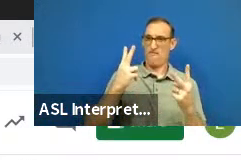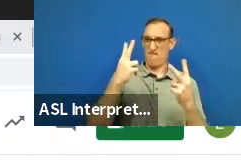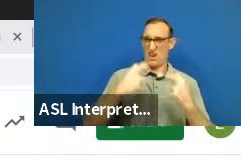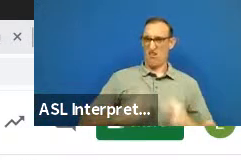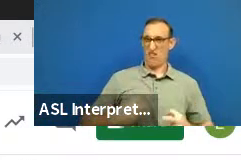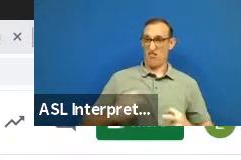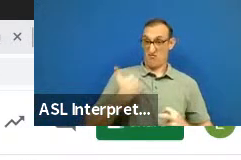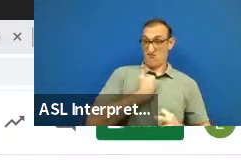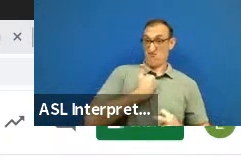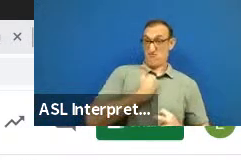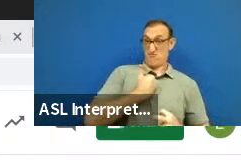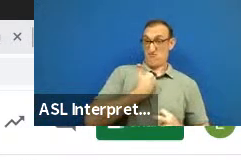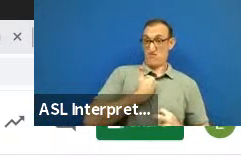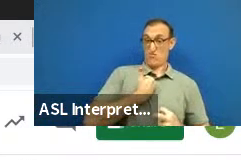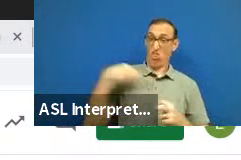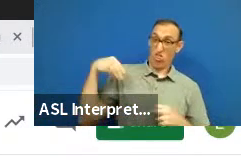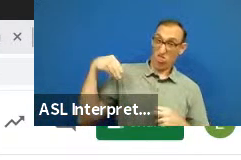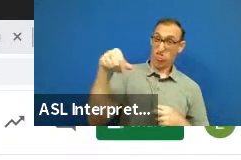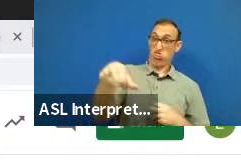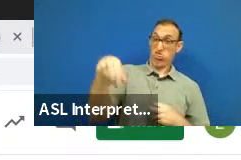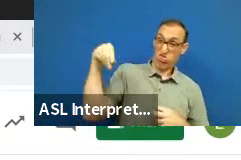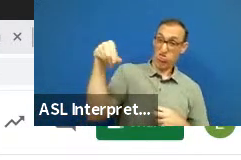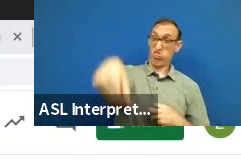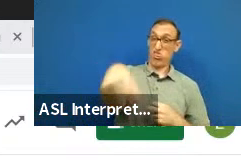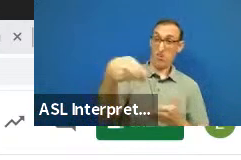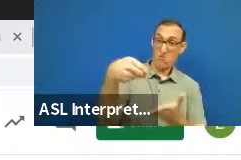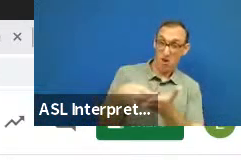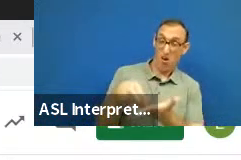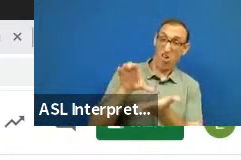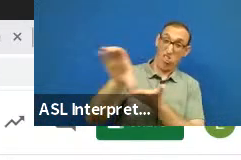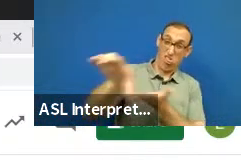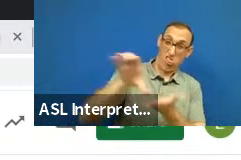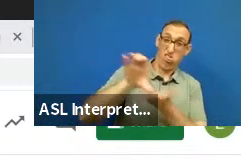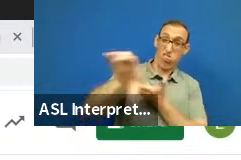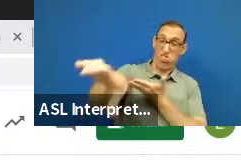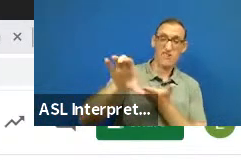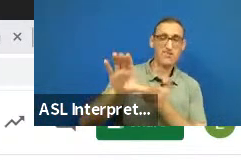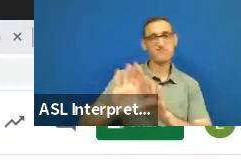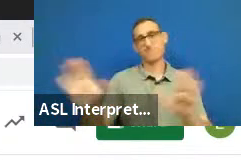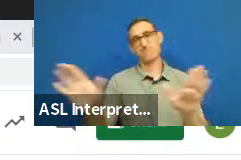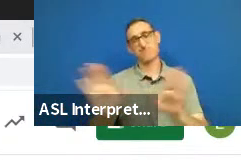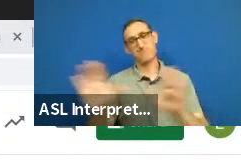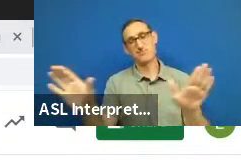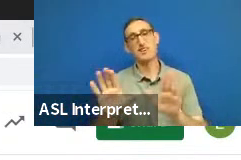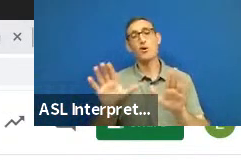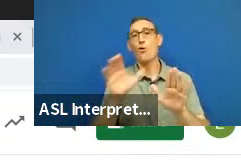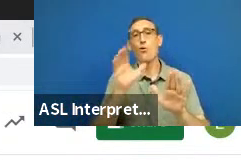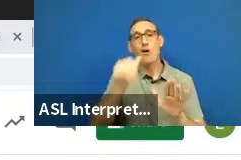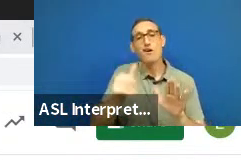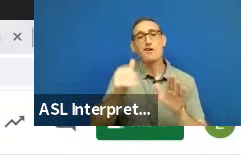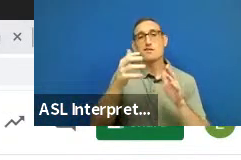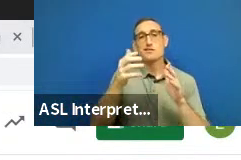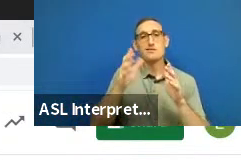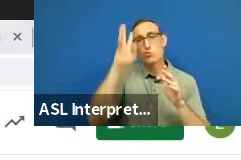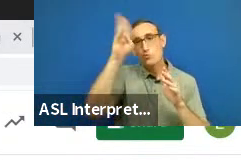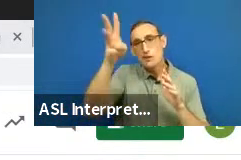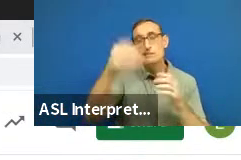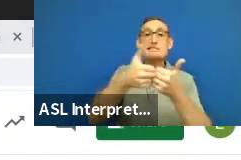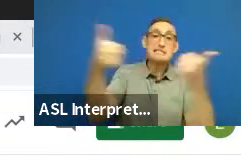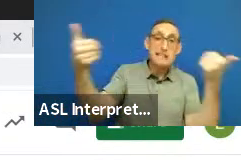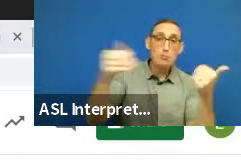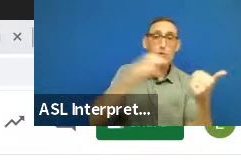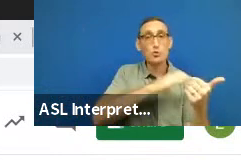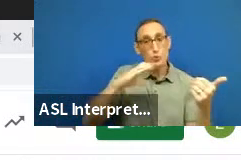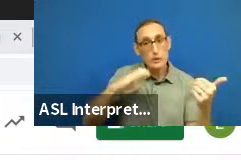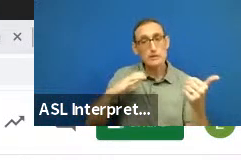they do this in her college and it's a huge amount of expense. Can we not just create a separate committee charged with this, as John